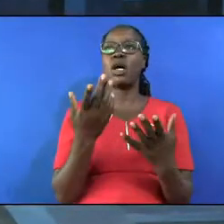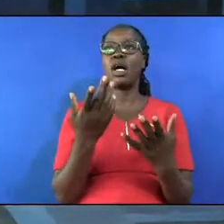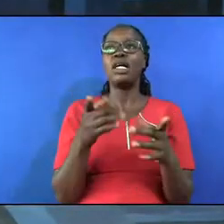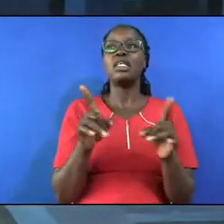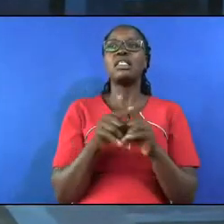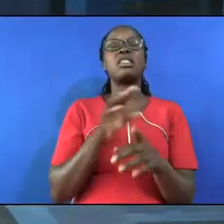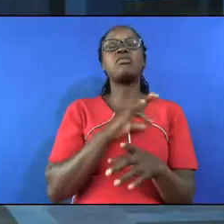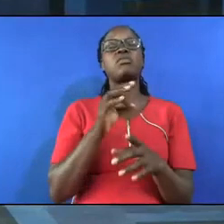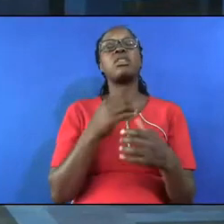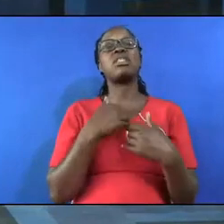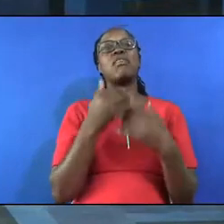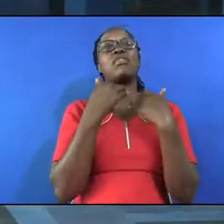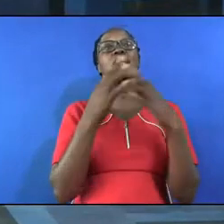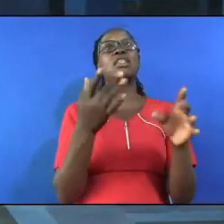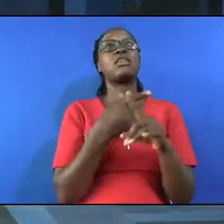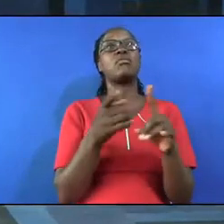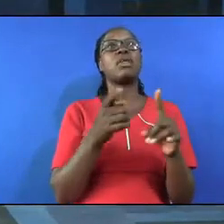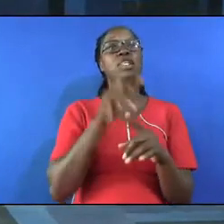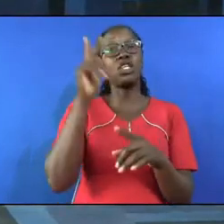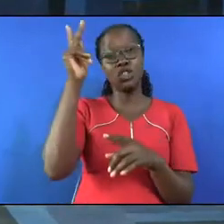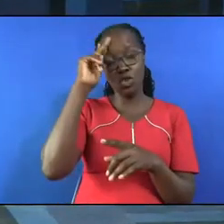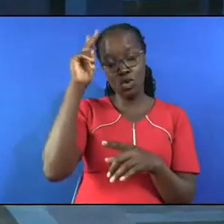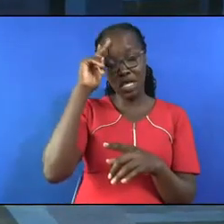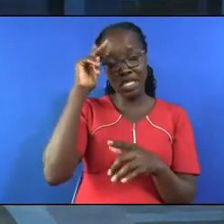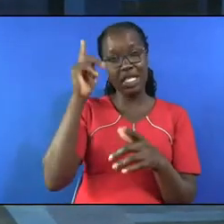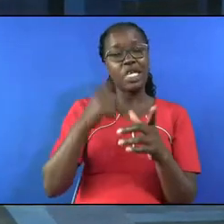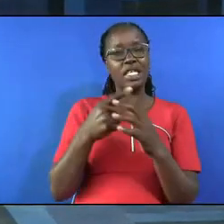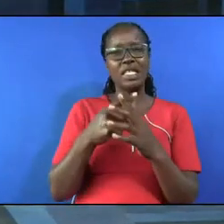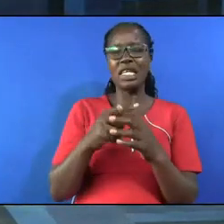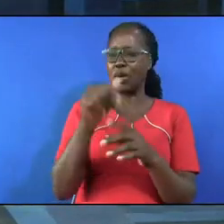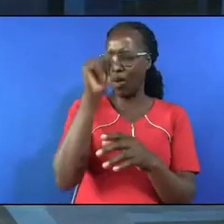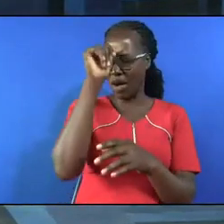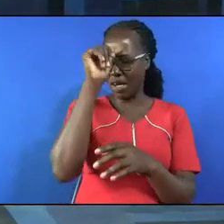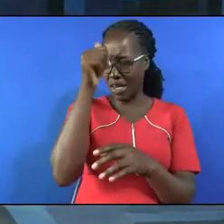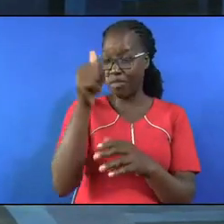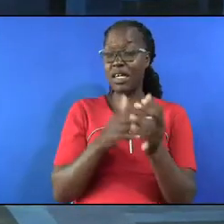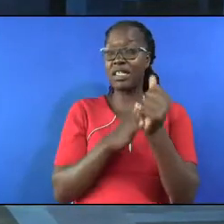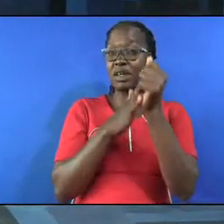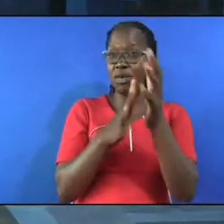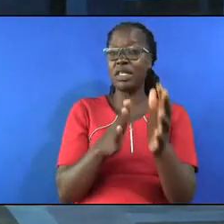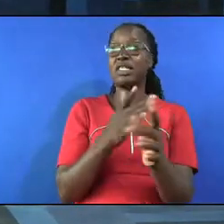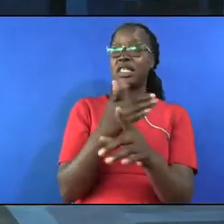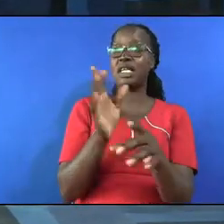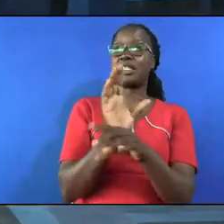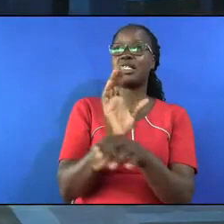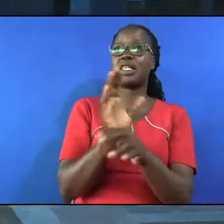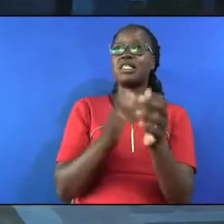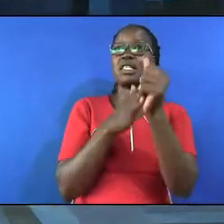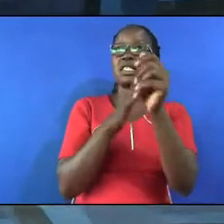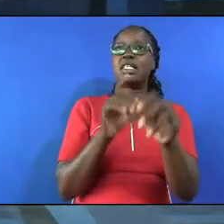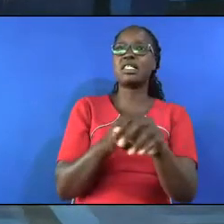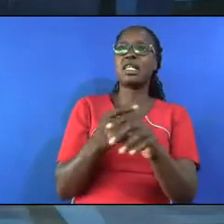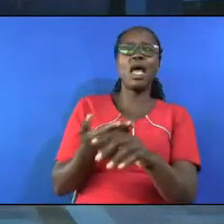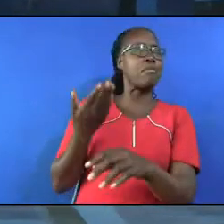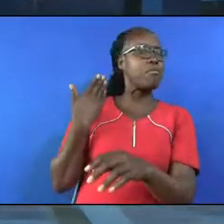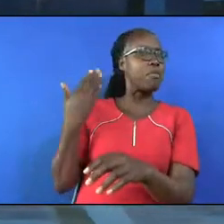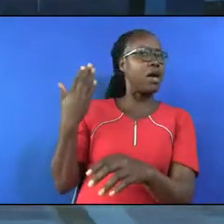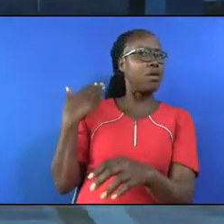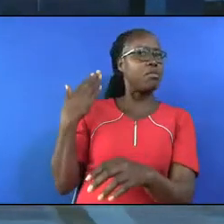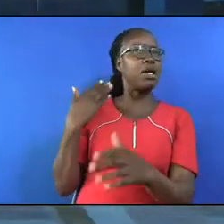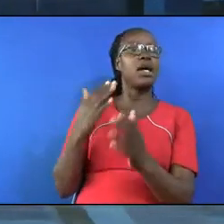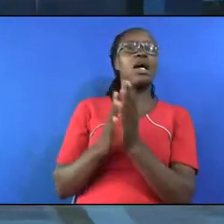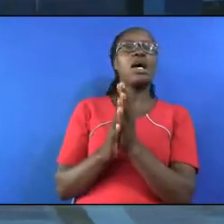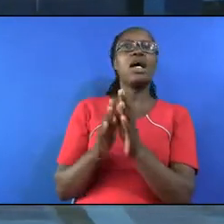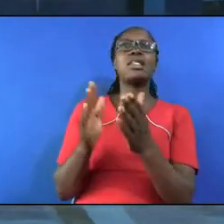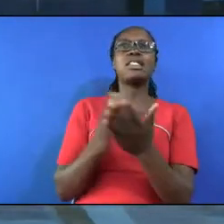the same spirit. But in terms of knowledge, then they were the leaders of that time. They were the church leaders of that time. And they were